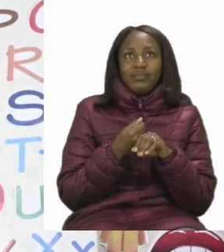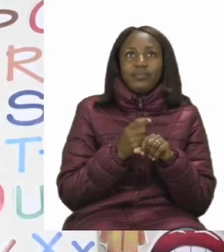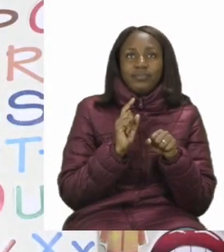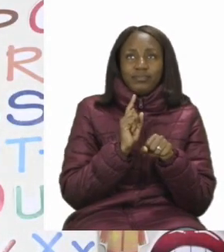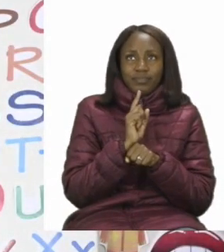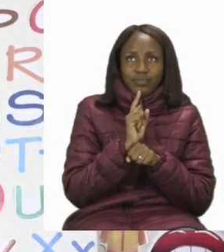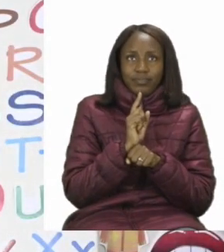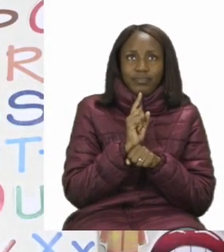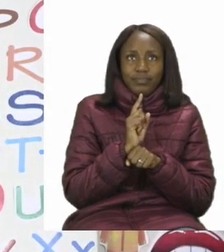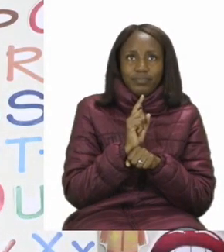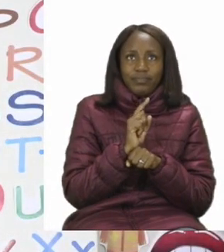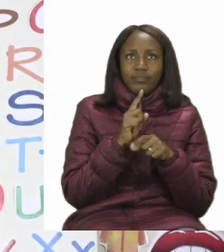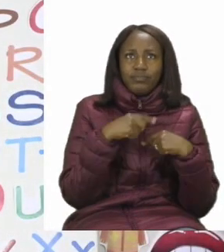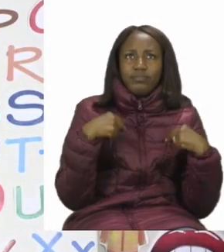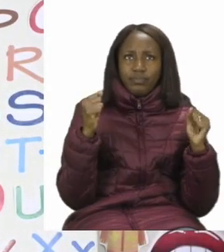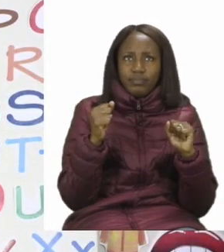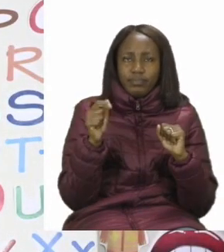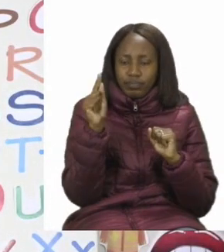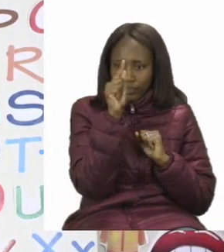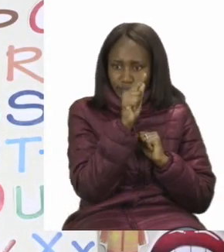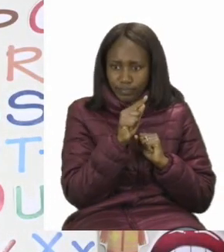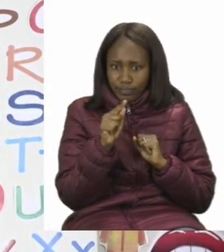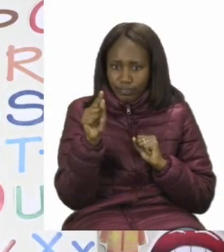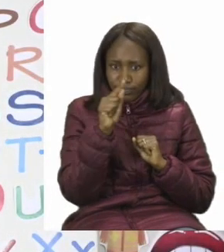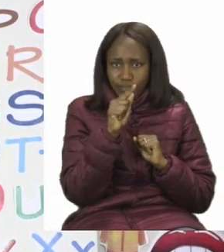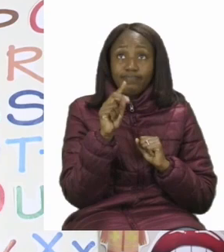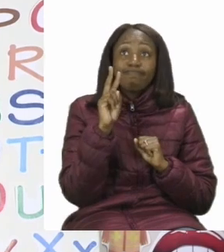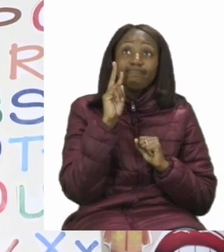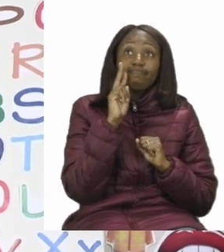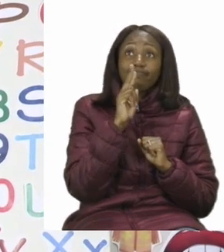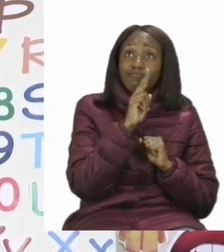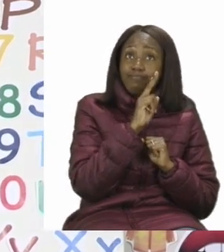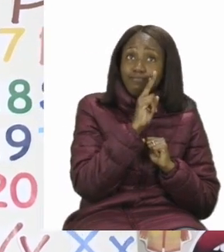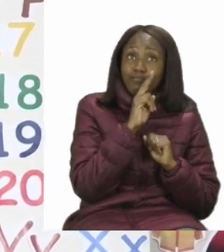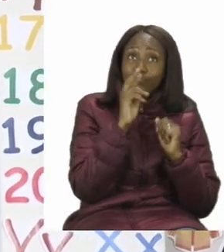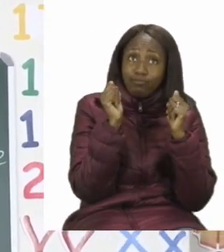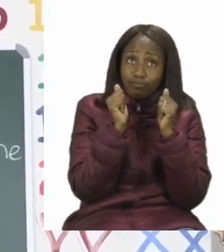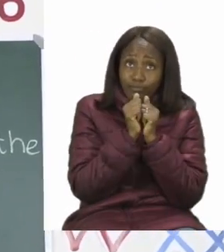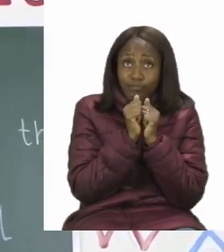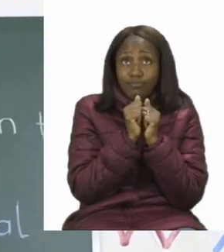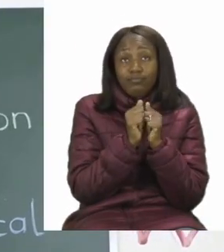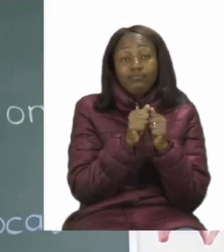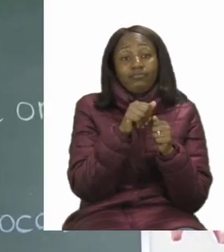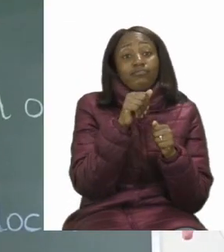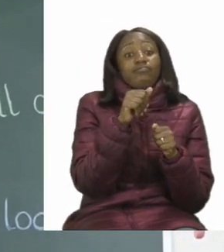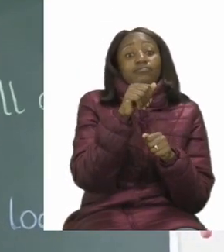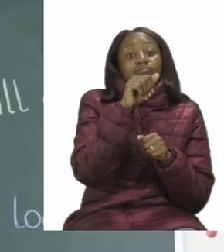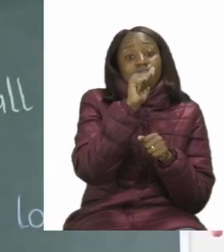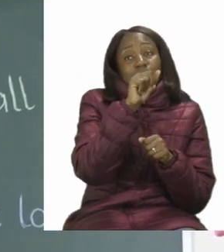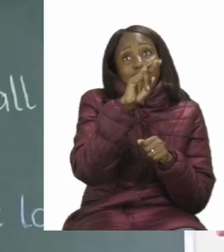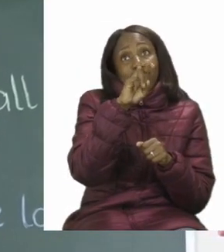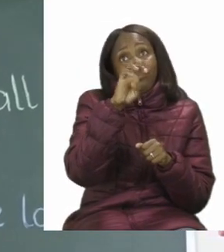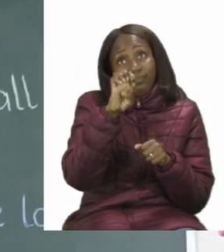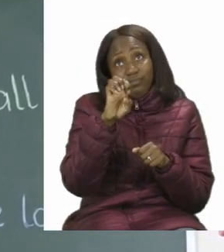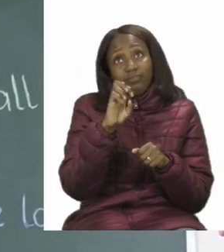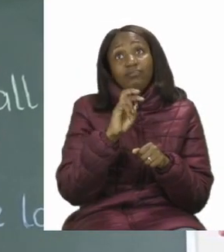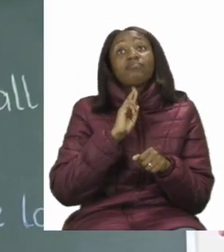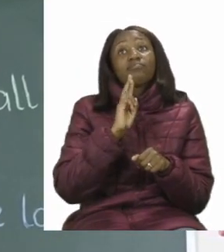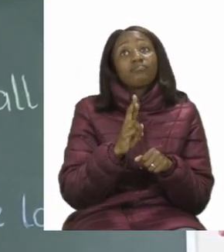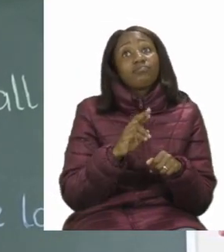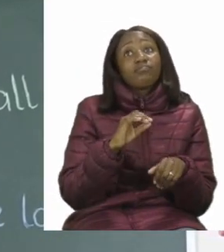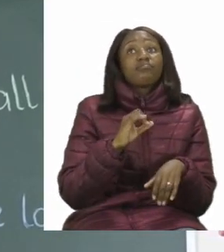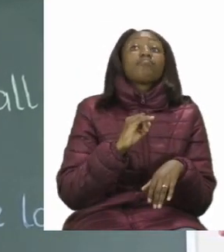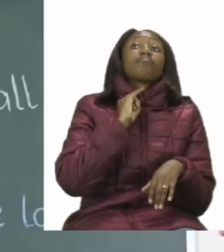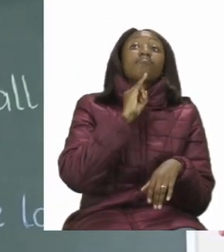want us to circle the verb along with is, am, or are. I